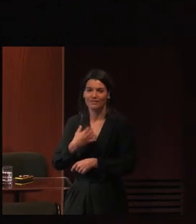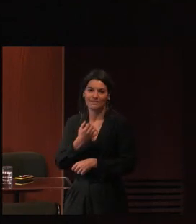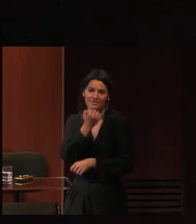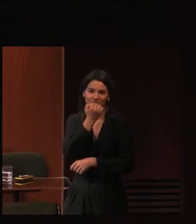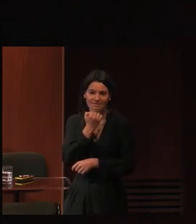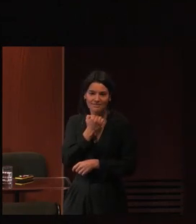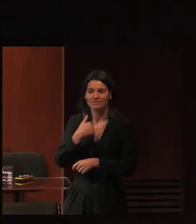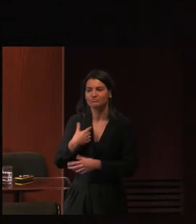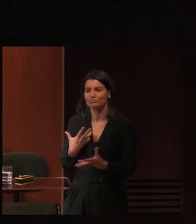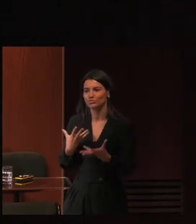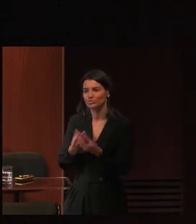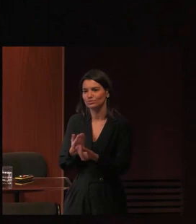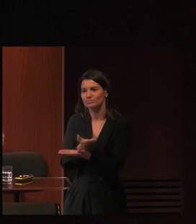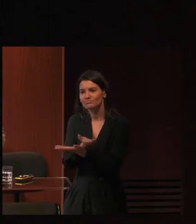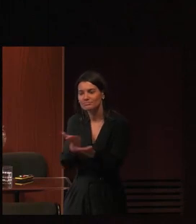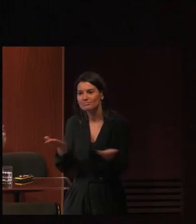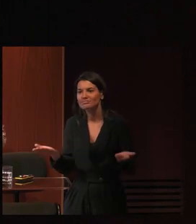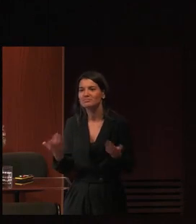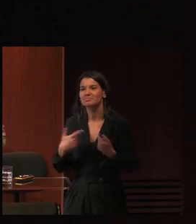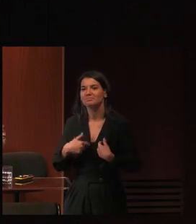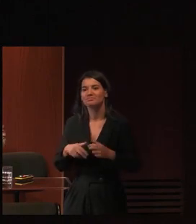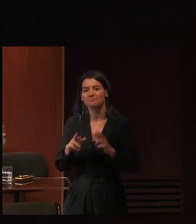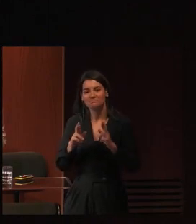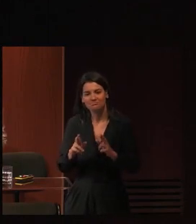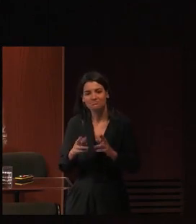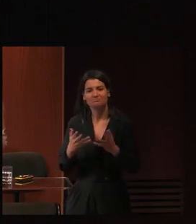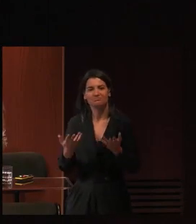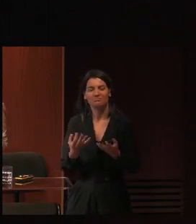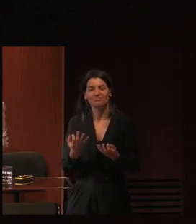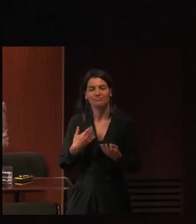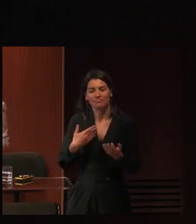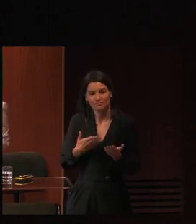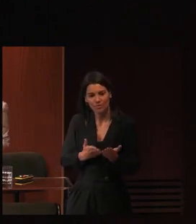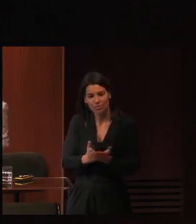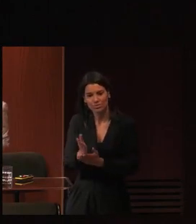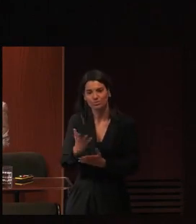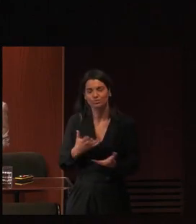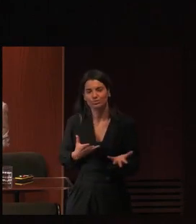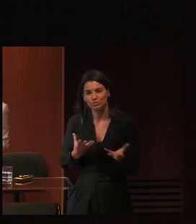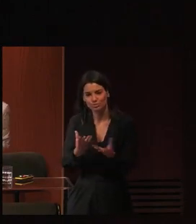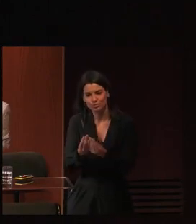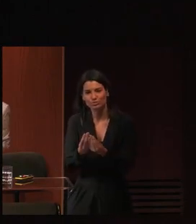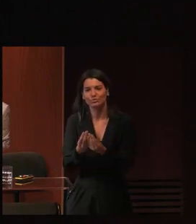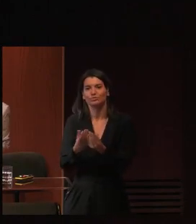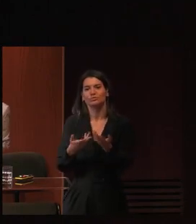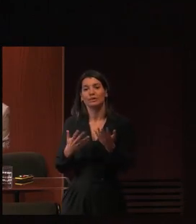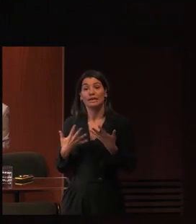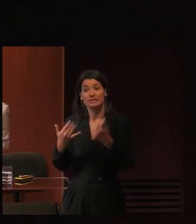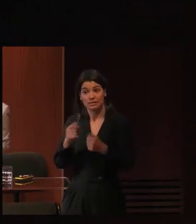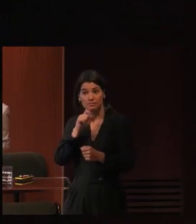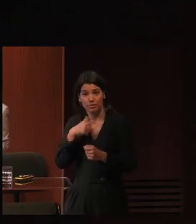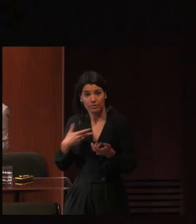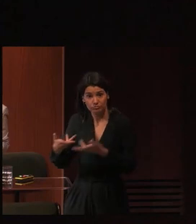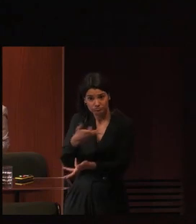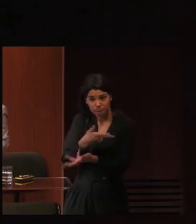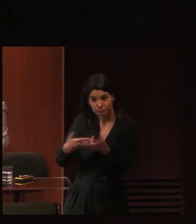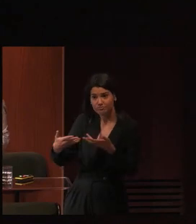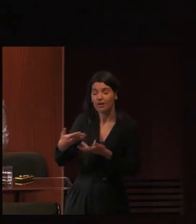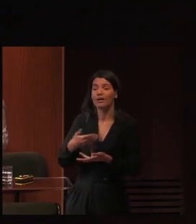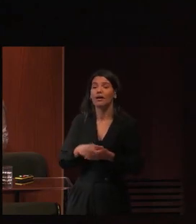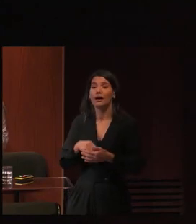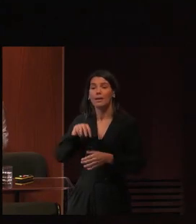and I hope I can stay with you and have some conversations afterwards, and Manuel and I will have a talk after